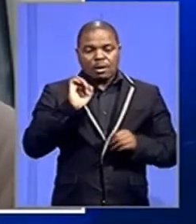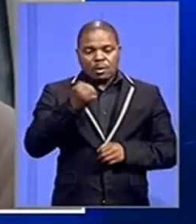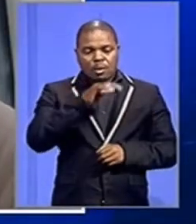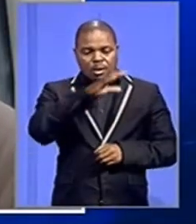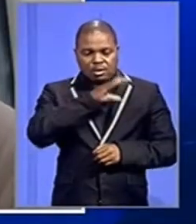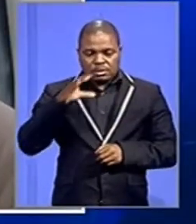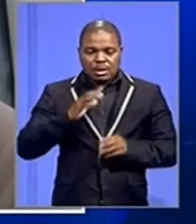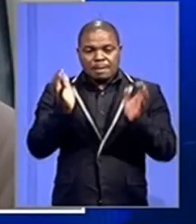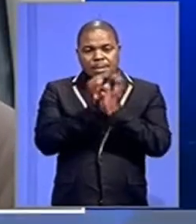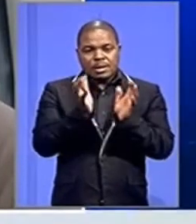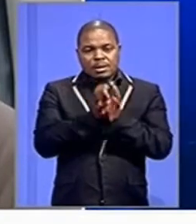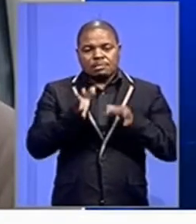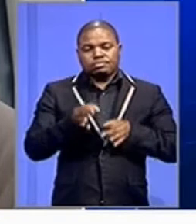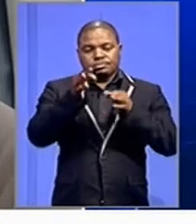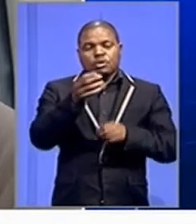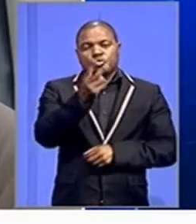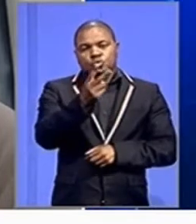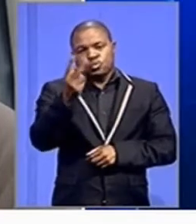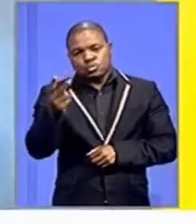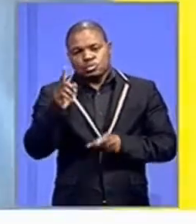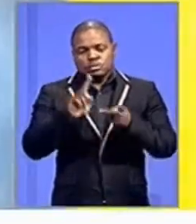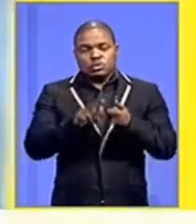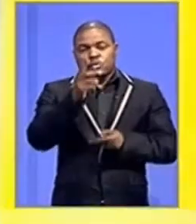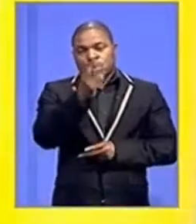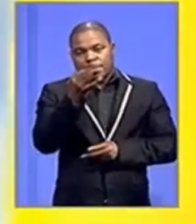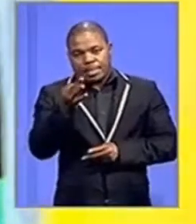council meeting to the 22nd and the 23rd of November.